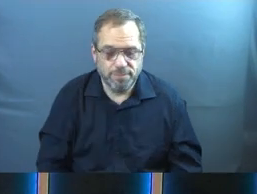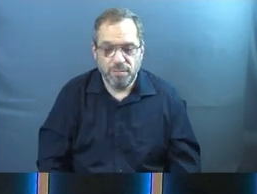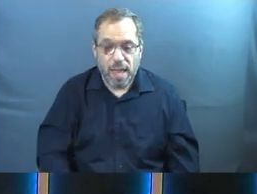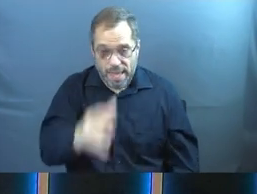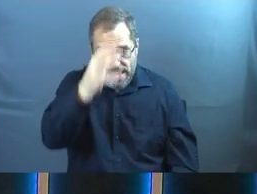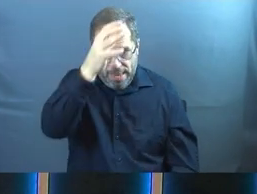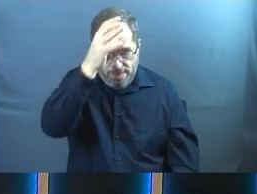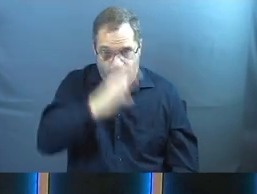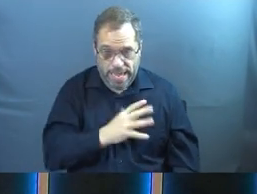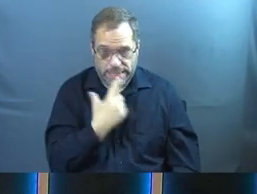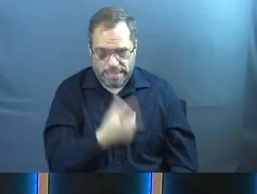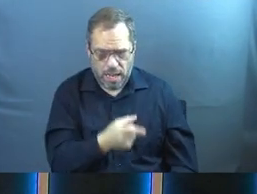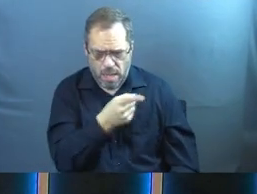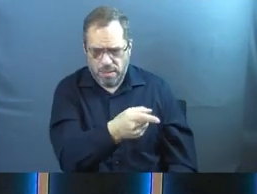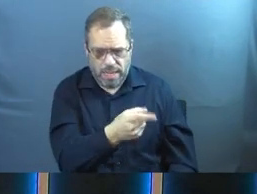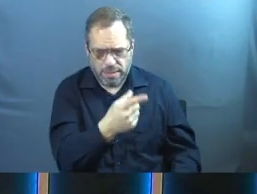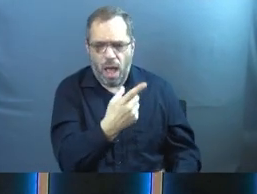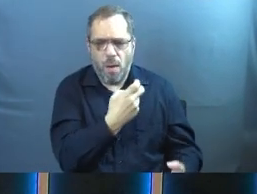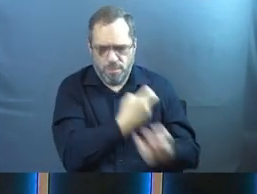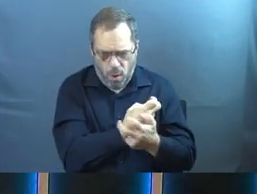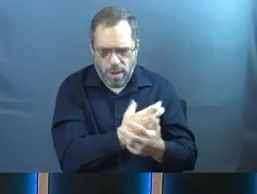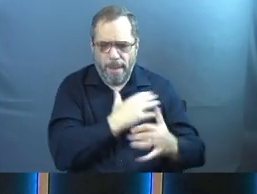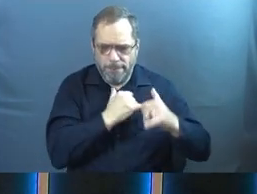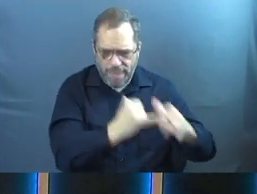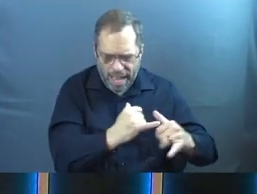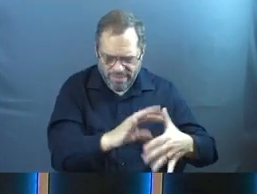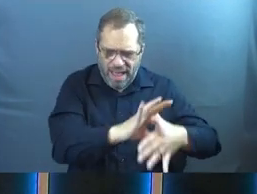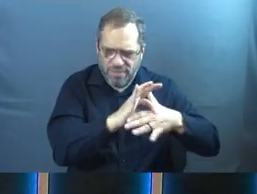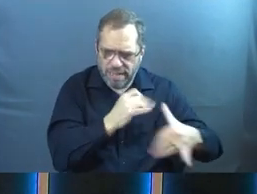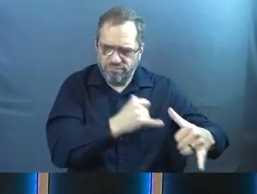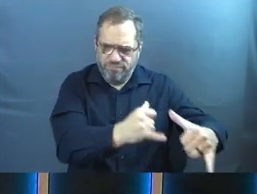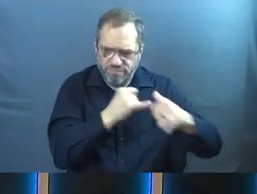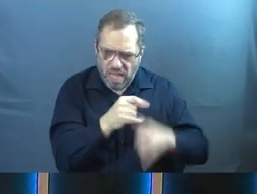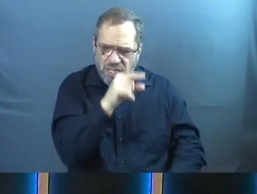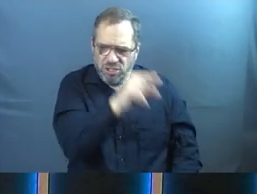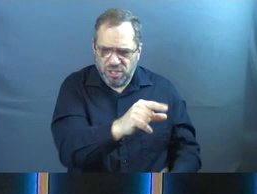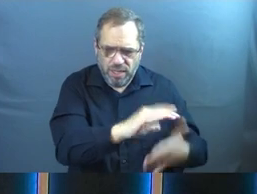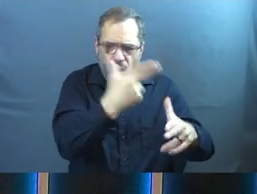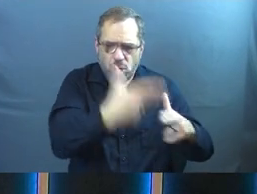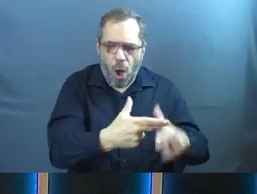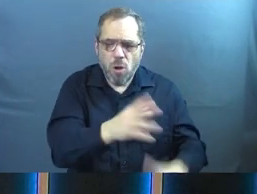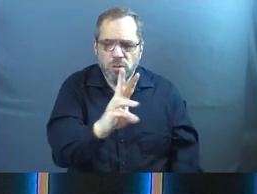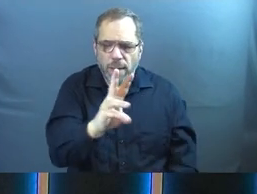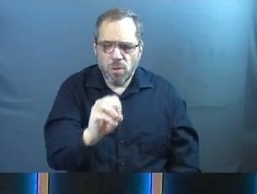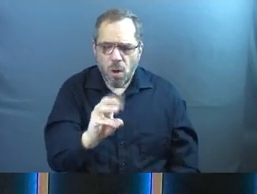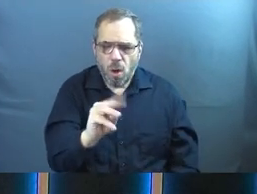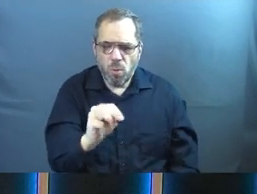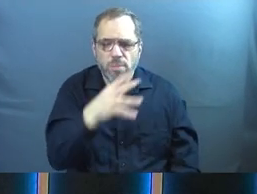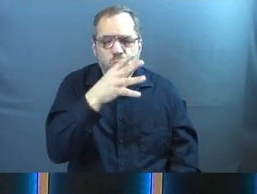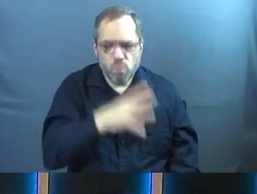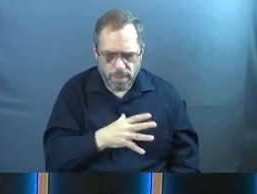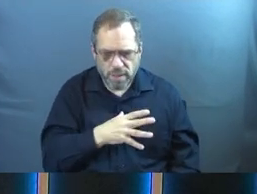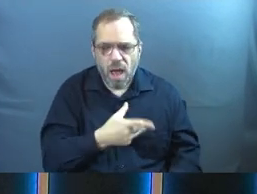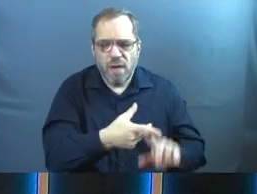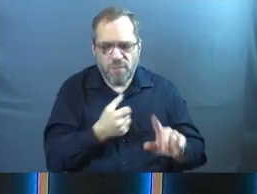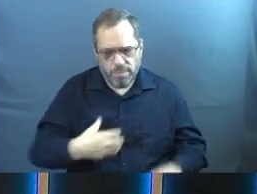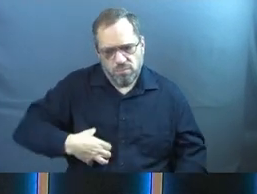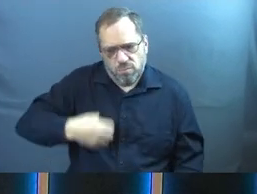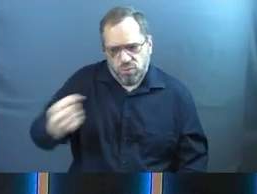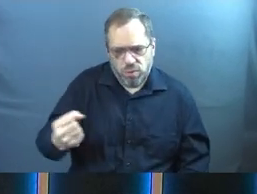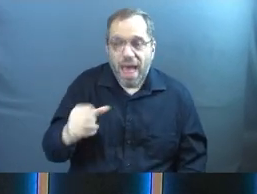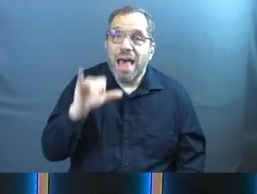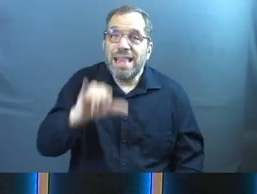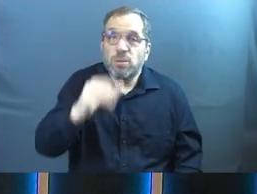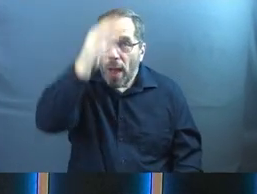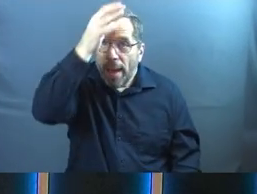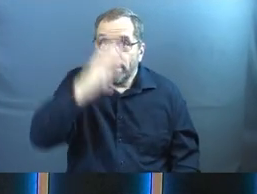"And the man said, this is now bone of my bones and flesh of my flesh. She shall be called woman, for she was taken out of man. That is